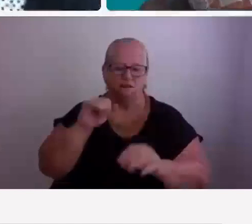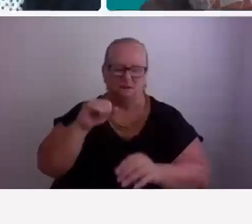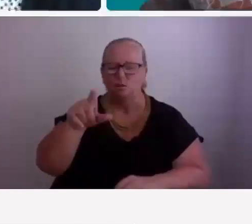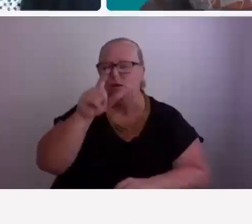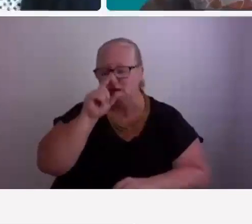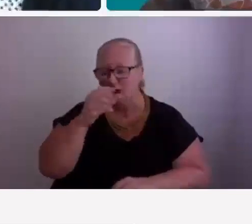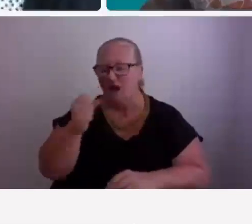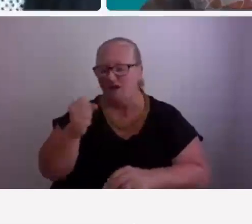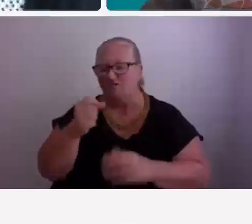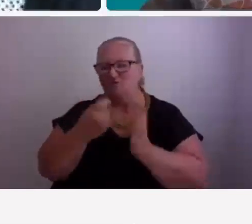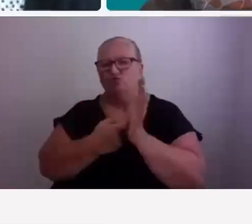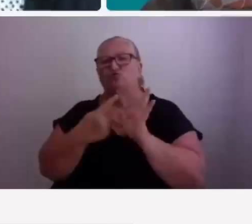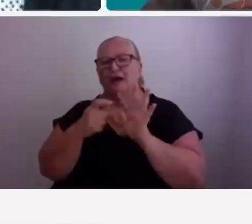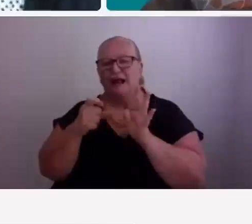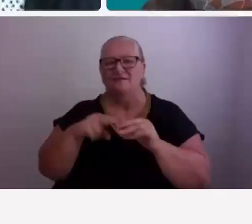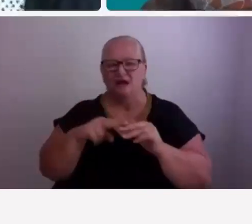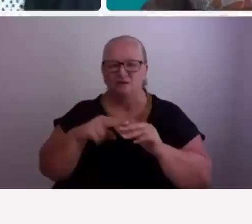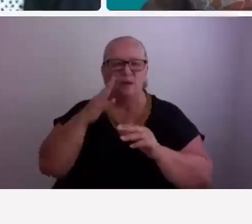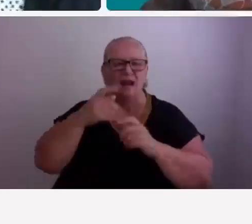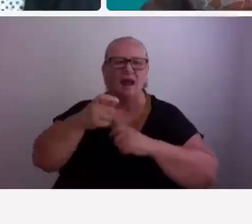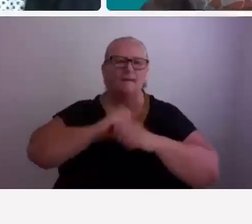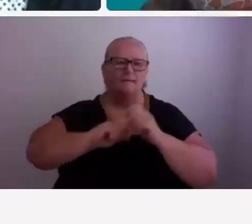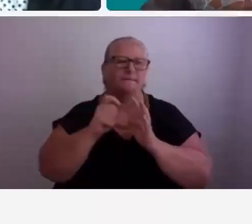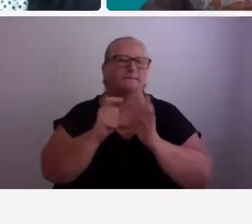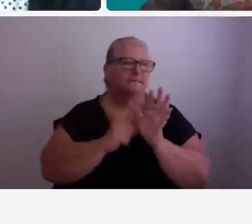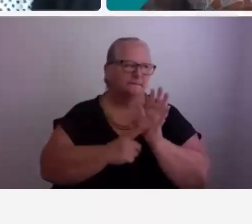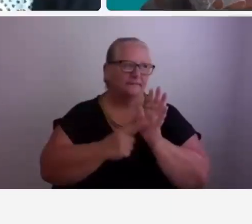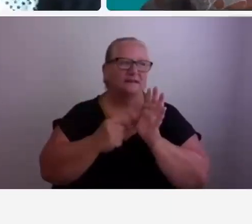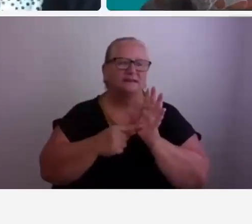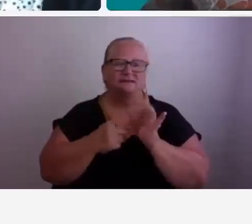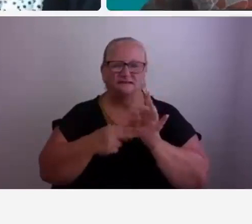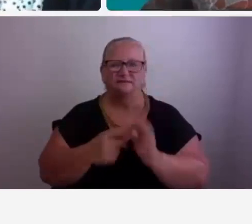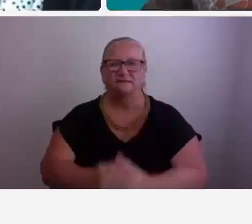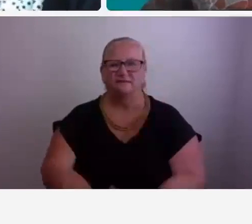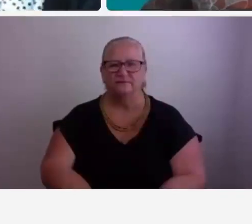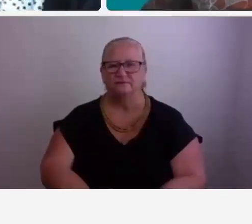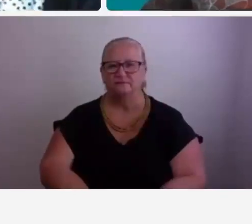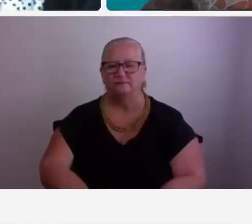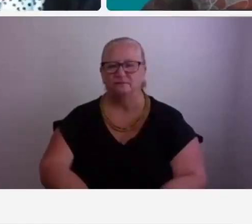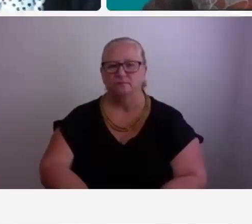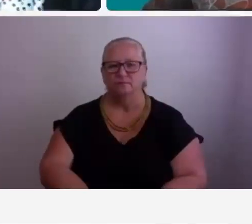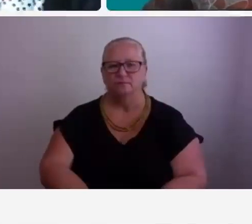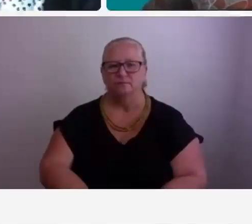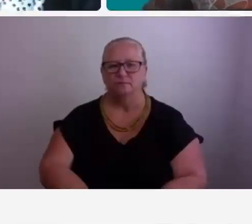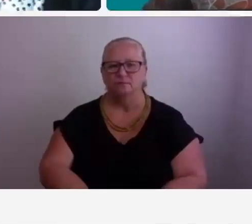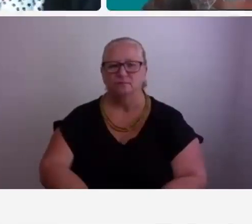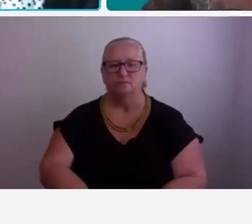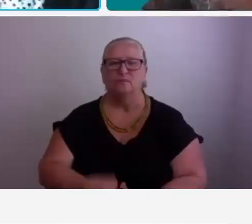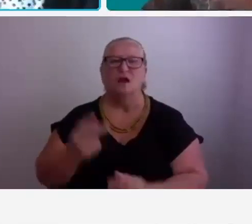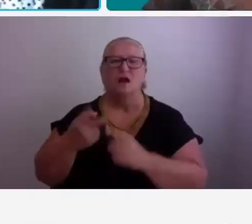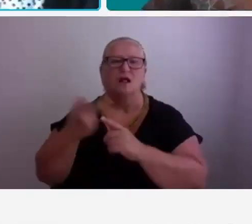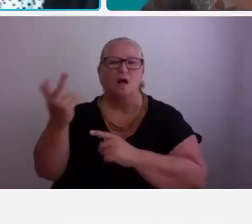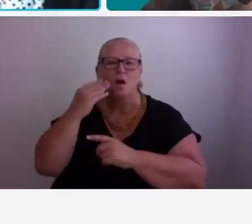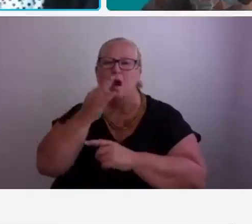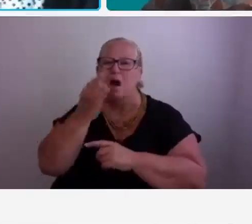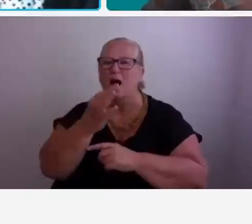reclassification once someone becomes palliative. Anne was commenting that